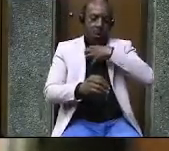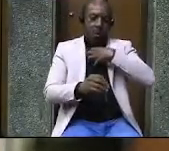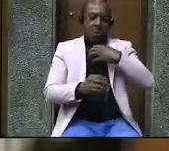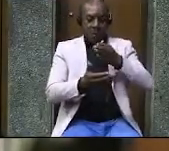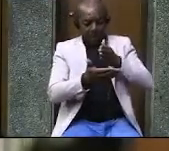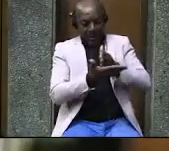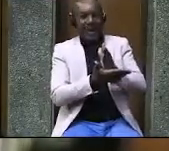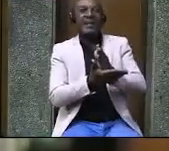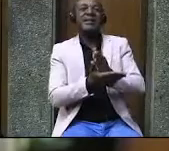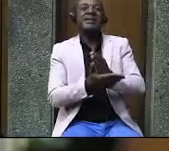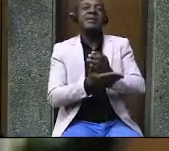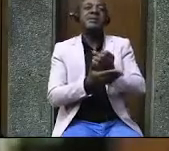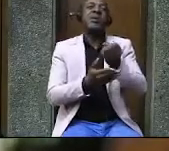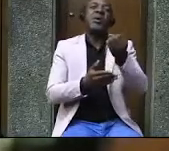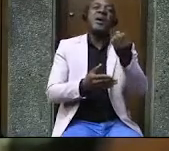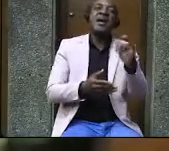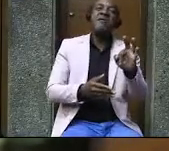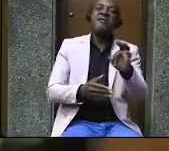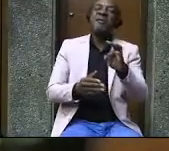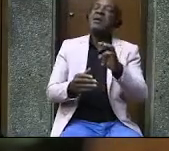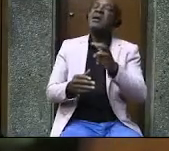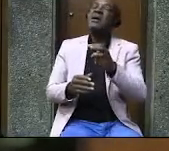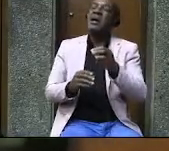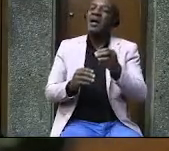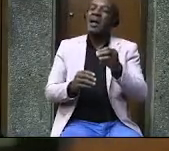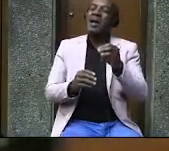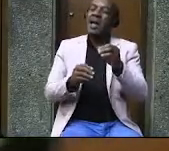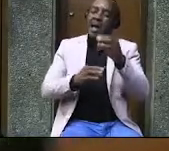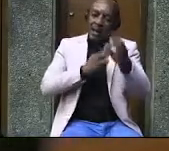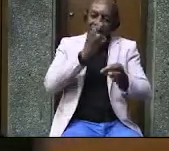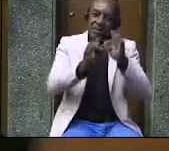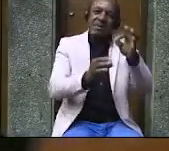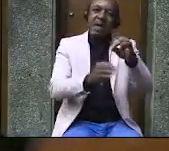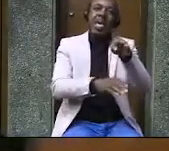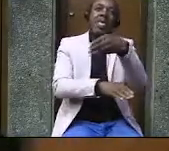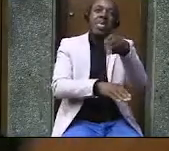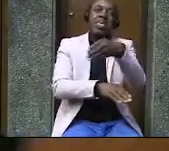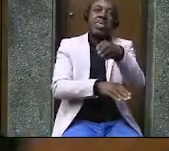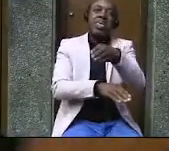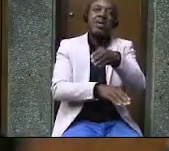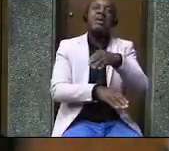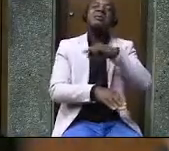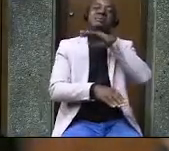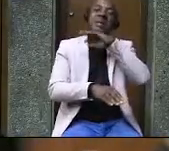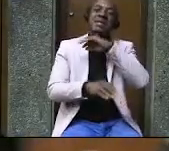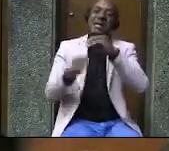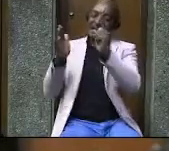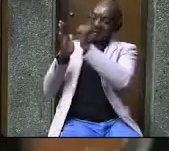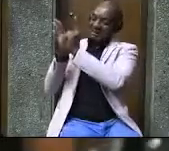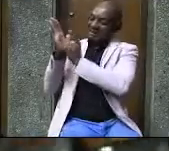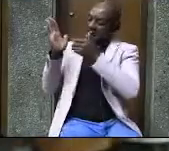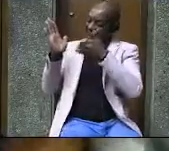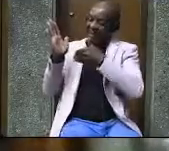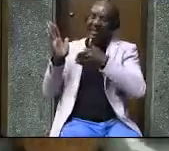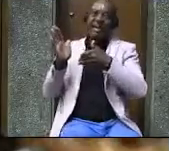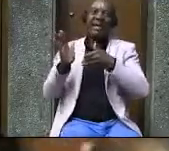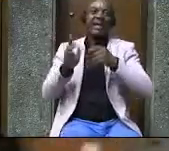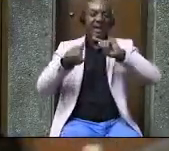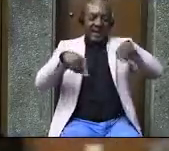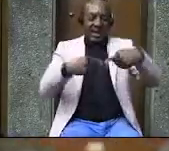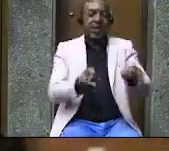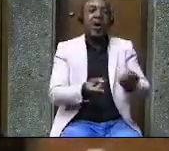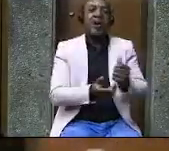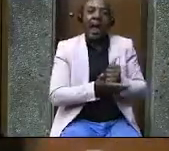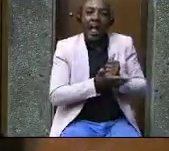it just means so the legislature itself, it raya ho channel our thinking, channeling our thoughts, hore re khone